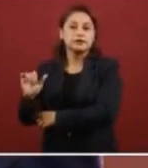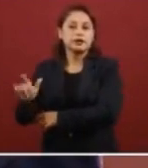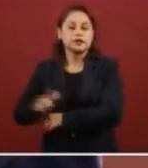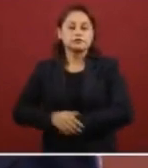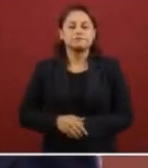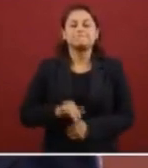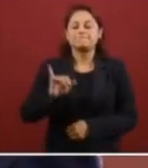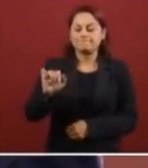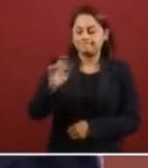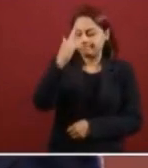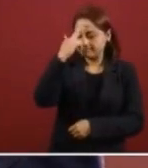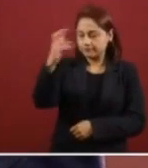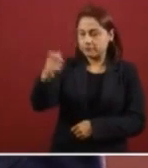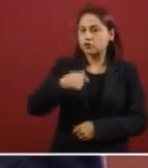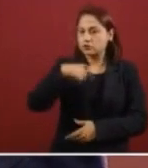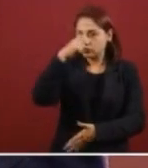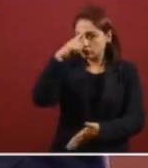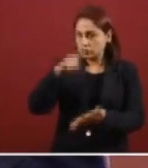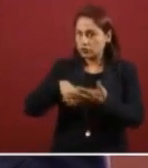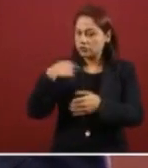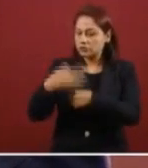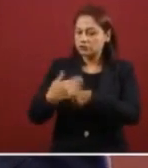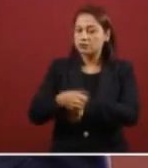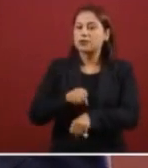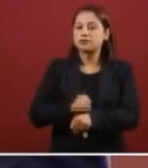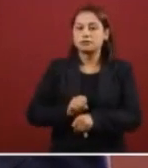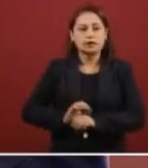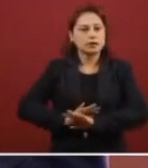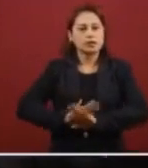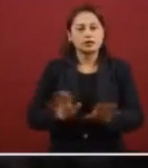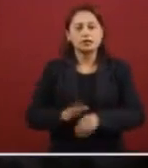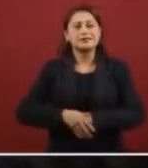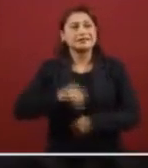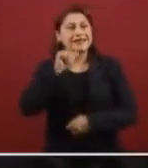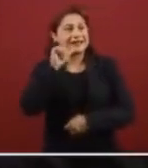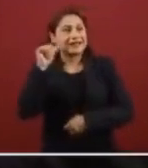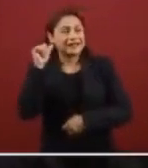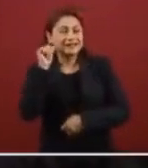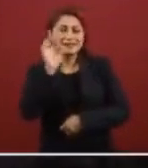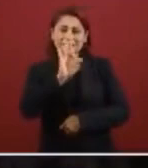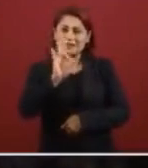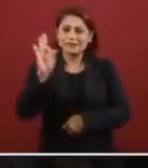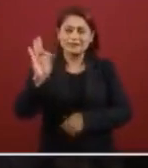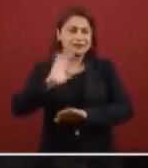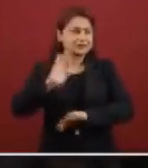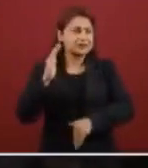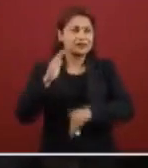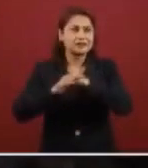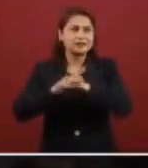resolved. Next week. So, yesterday was